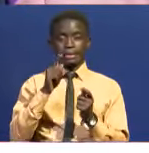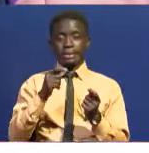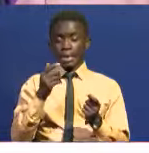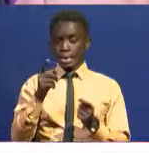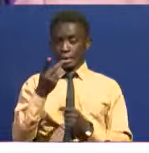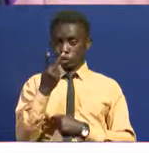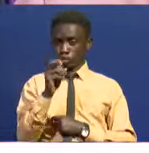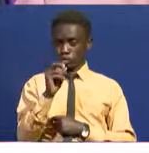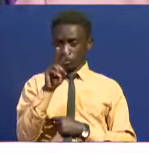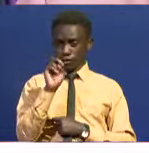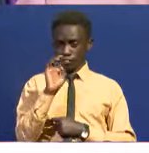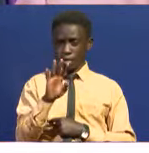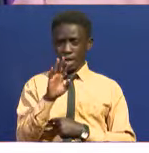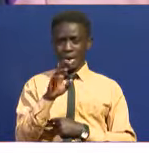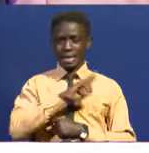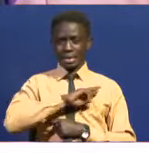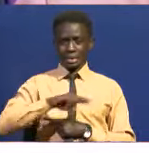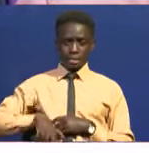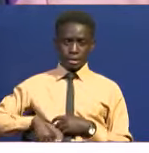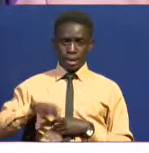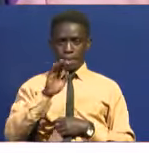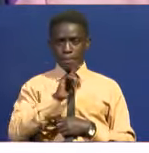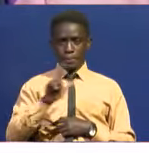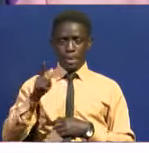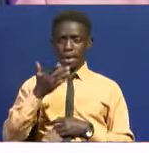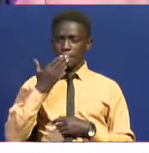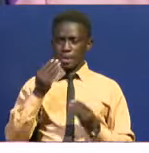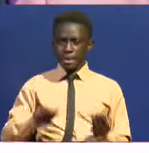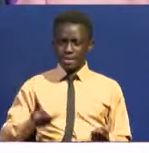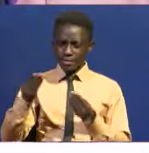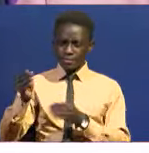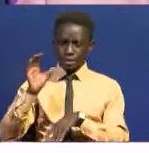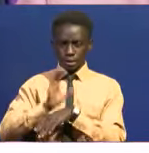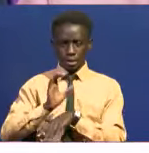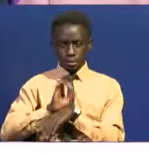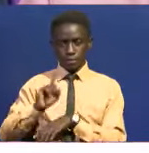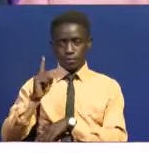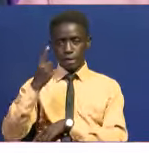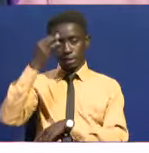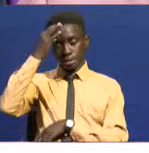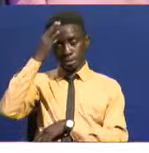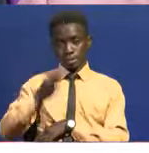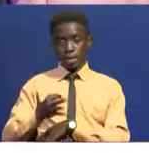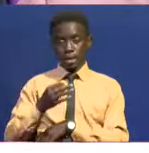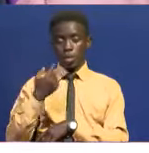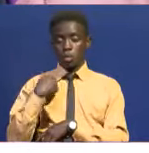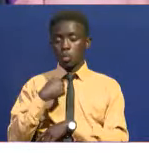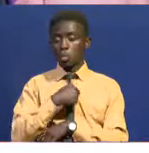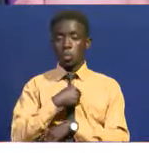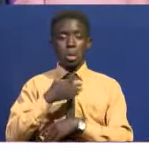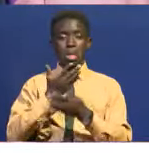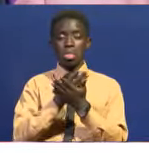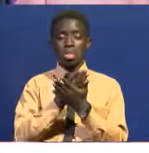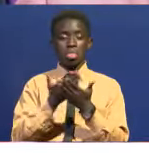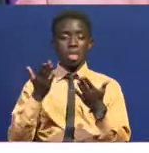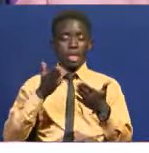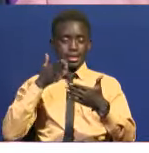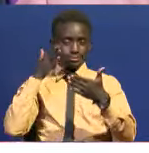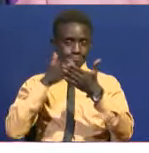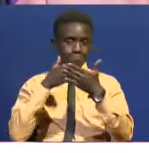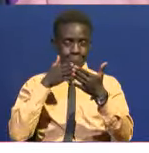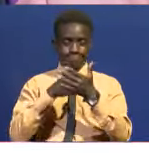and allow the church to self-regulate itself. We stand firmly against any attempt to impose foreign